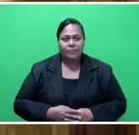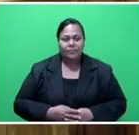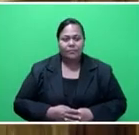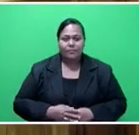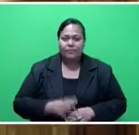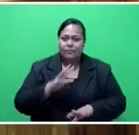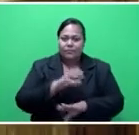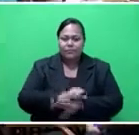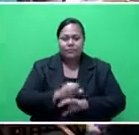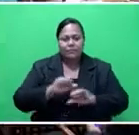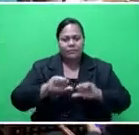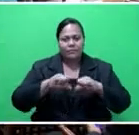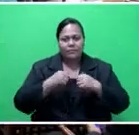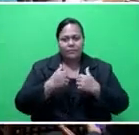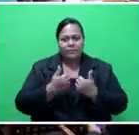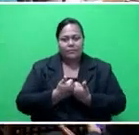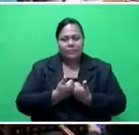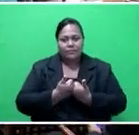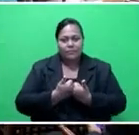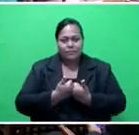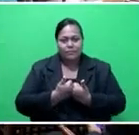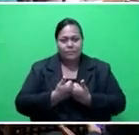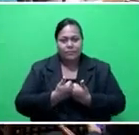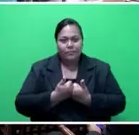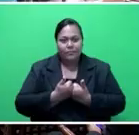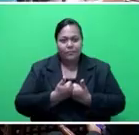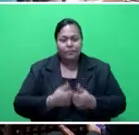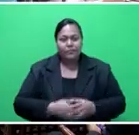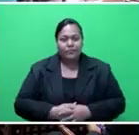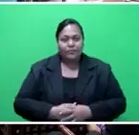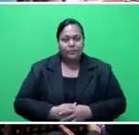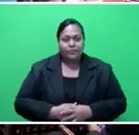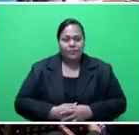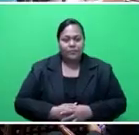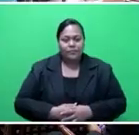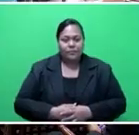Secretary General. A bill for